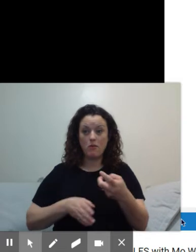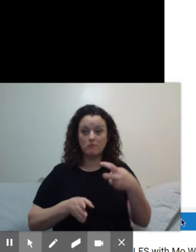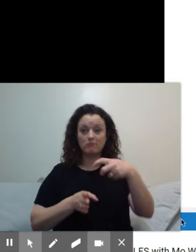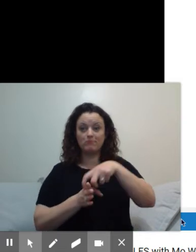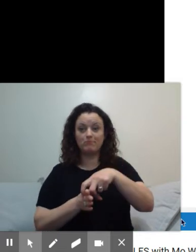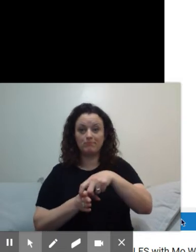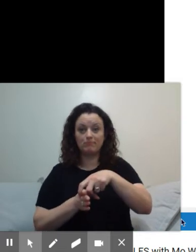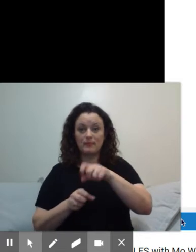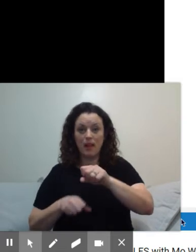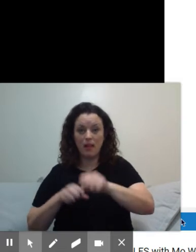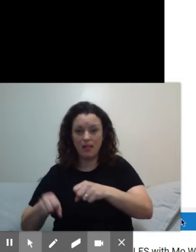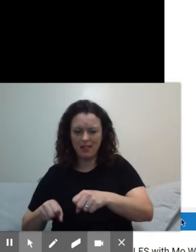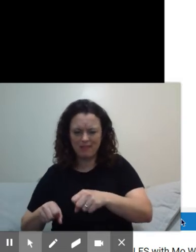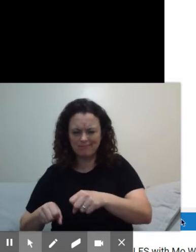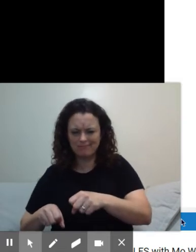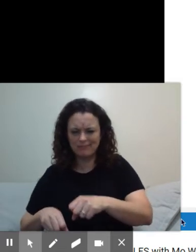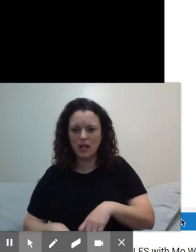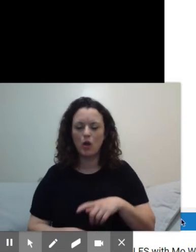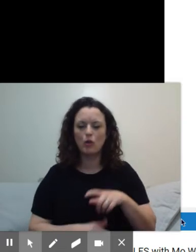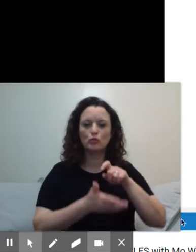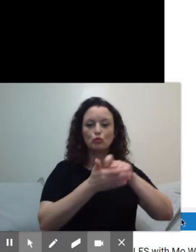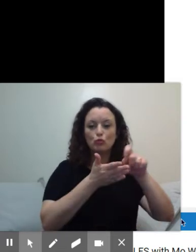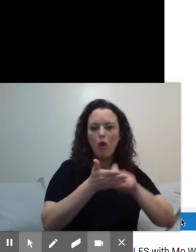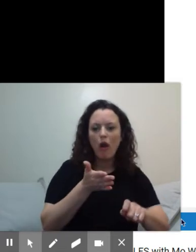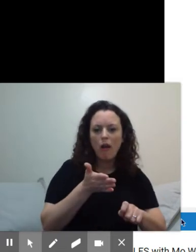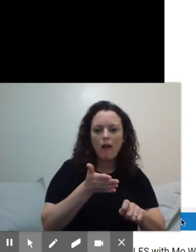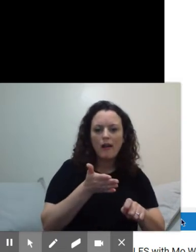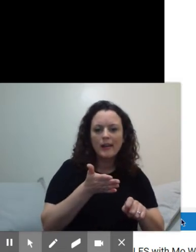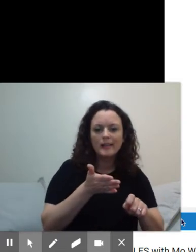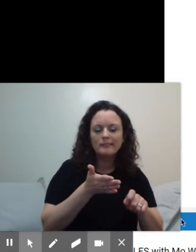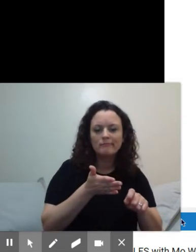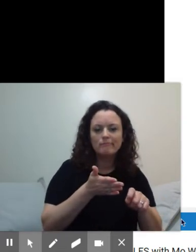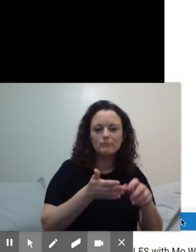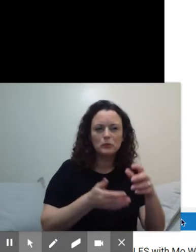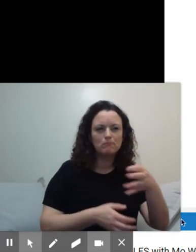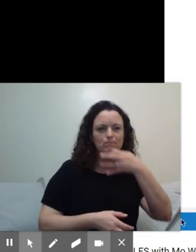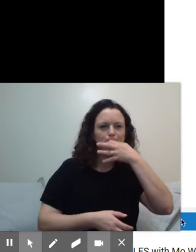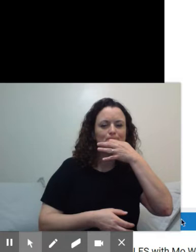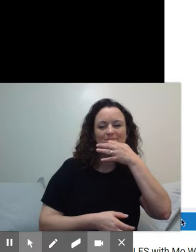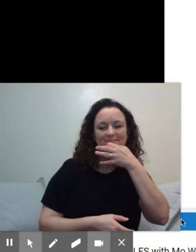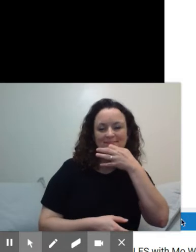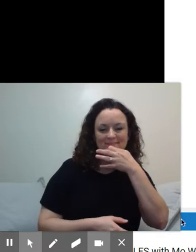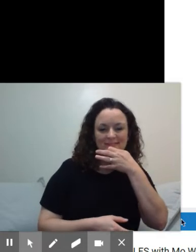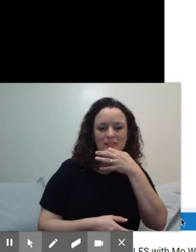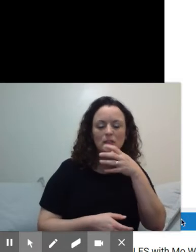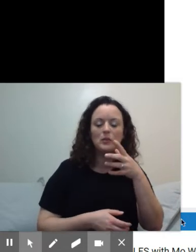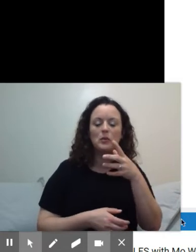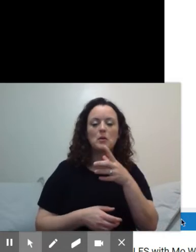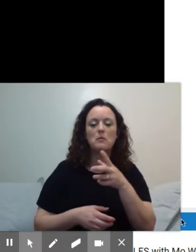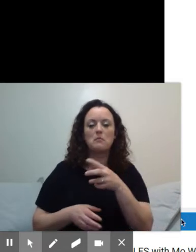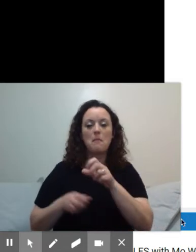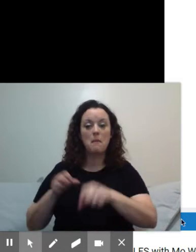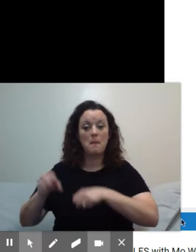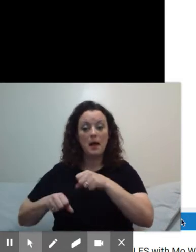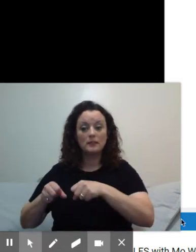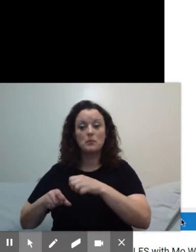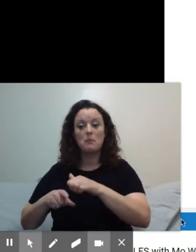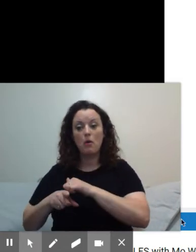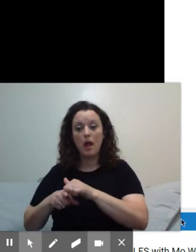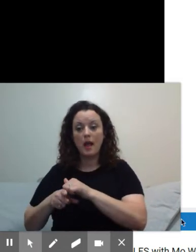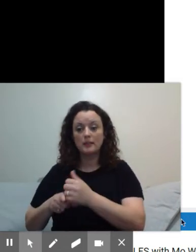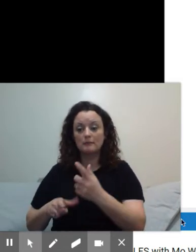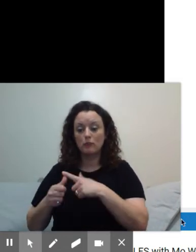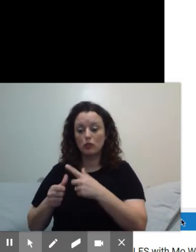draw. You worked at it. You learned how to balance and you learned how to pedal. And then before you knew it, you were riding a bicycle. Same thing with